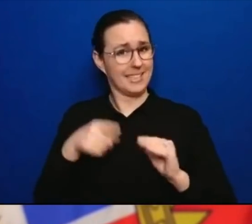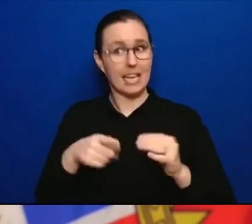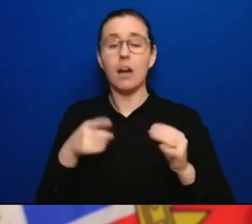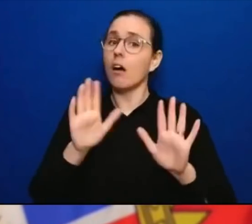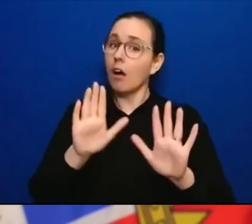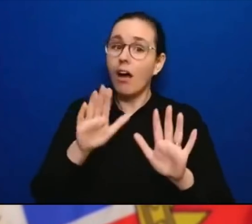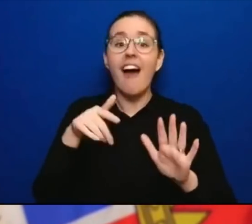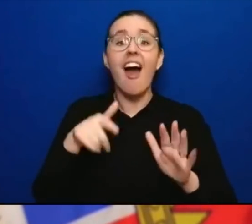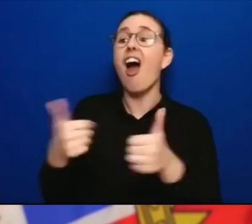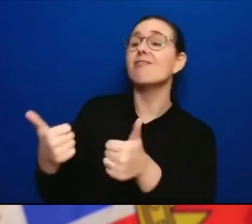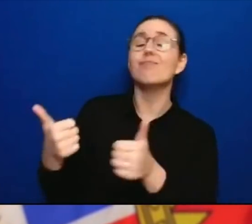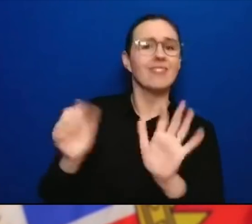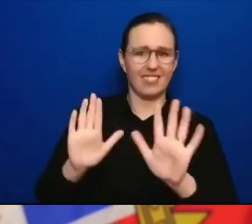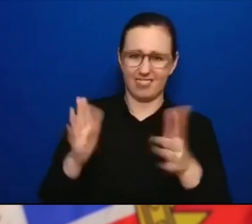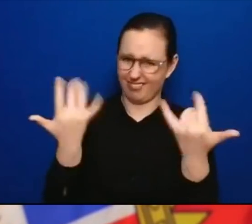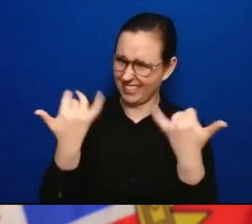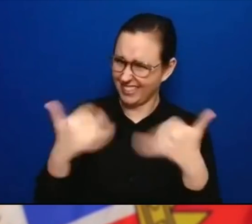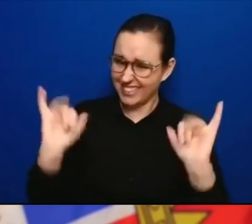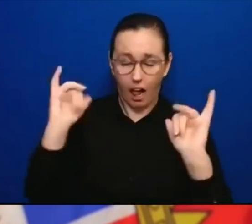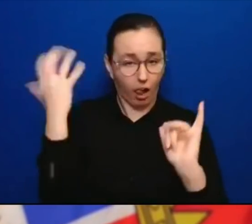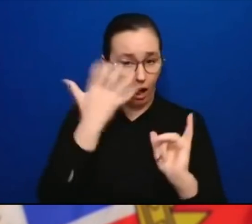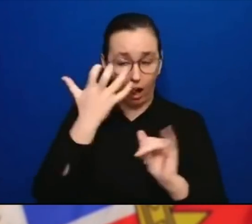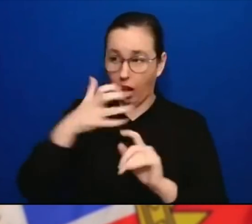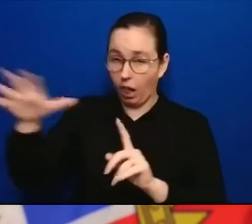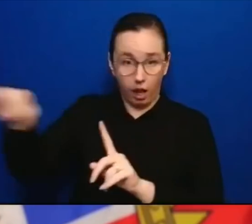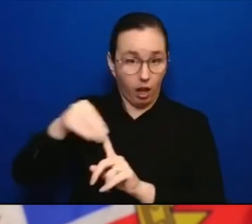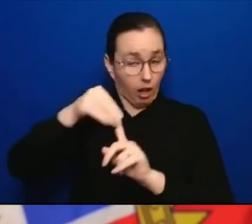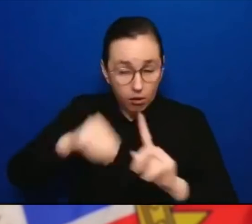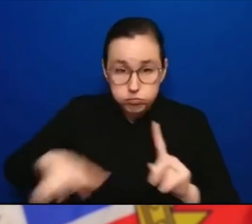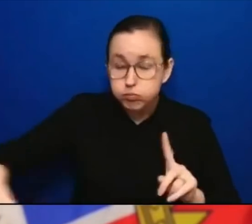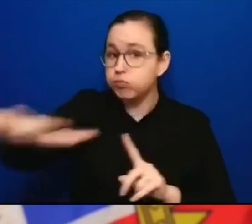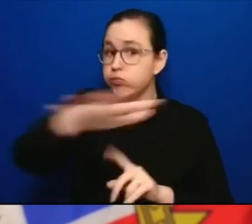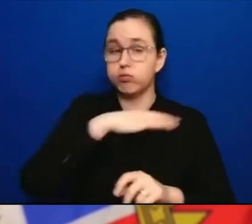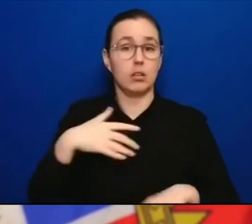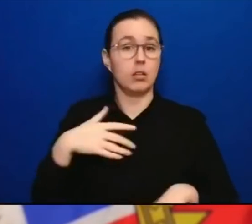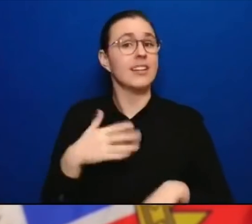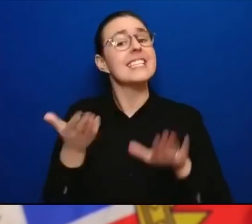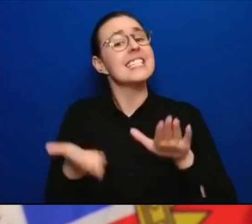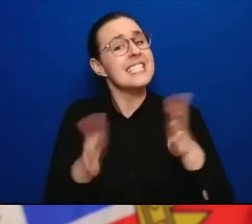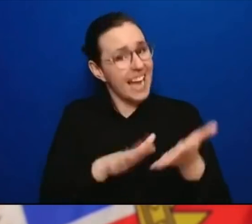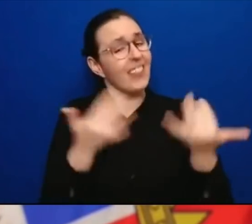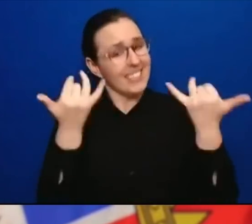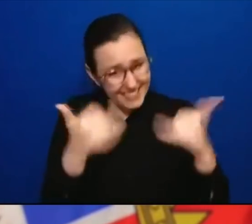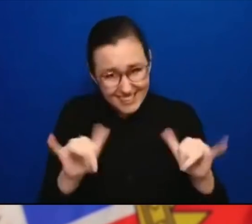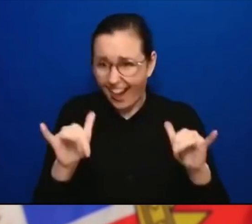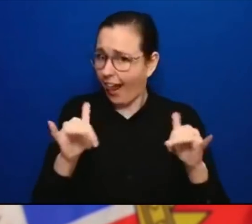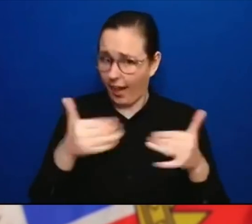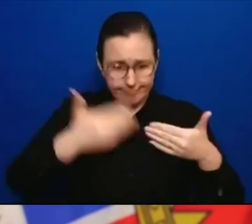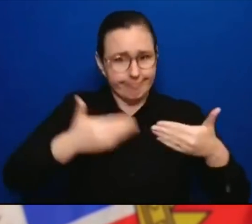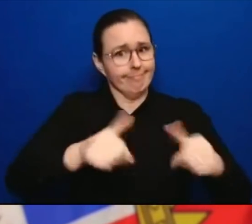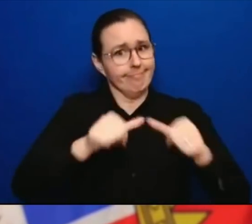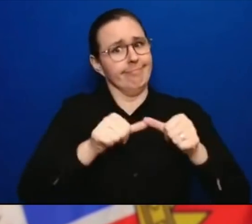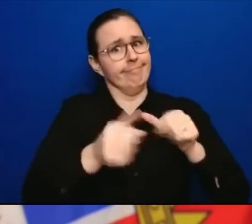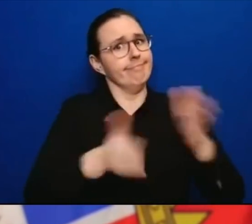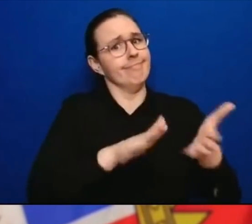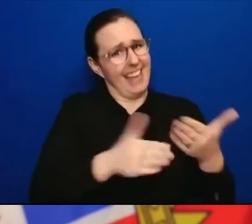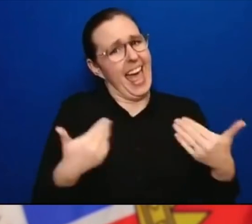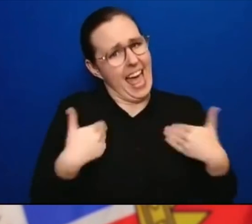still staggering. And we see that in with the high number of people who still have dying from COVID right